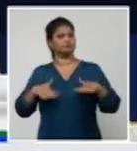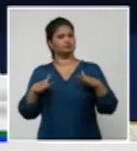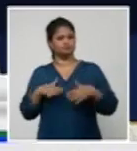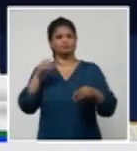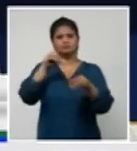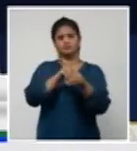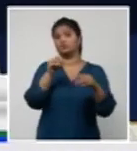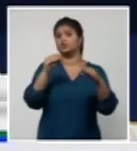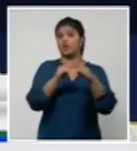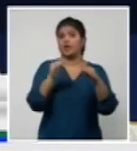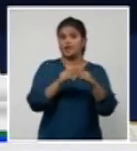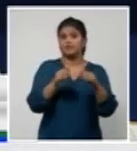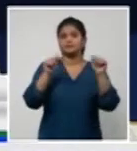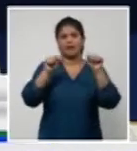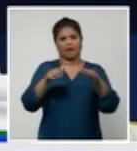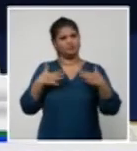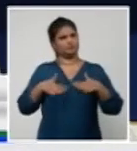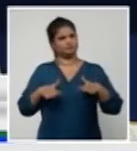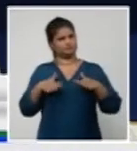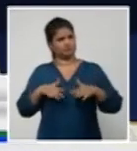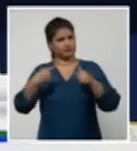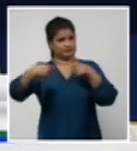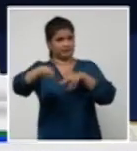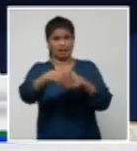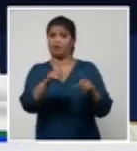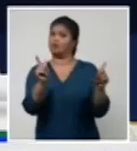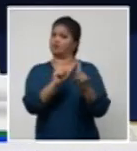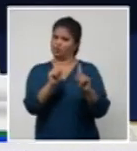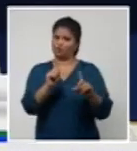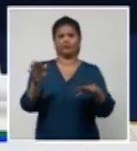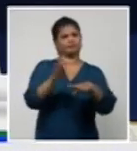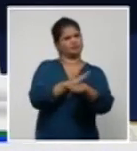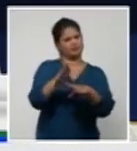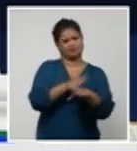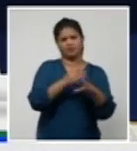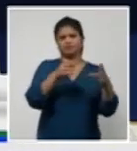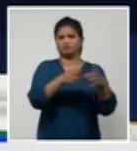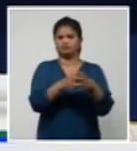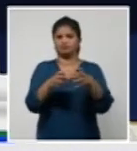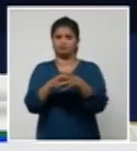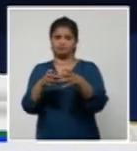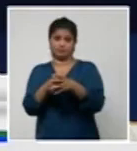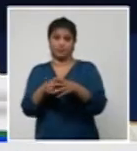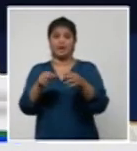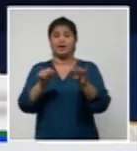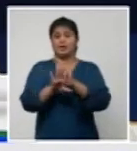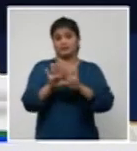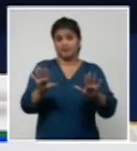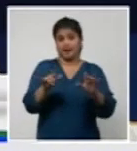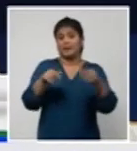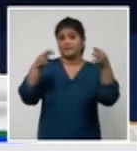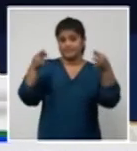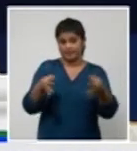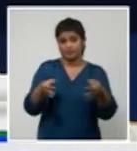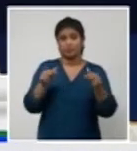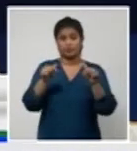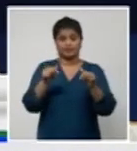to be the epicenter of the disease. Nonetheless, as of midnight last night, as we always